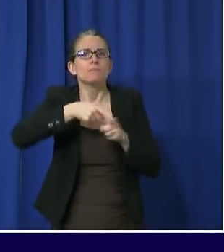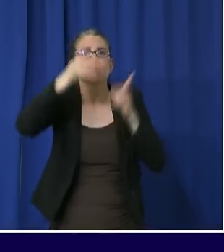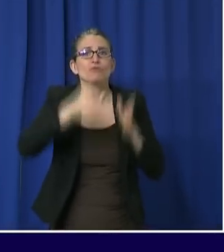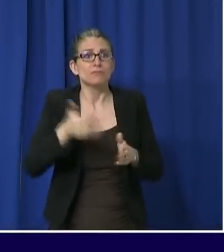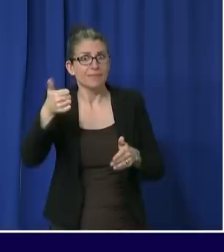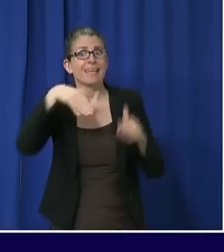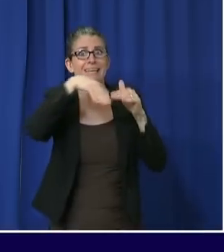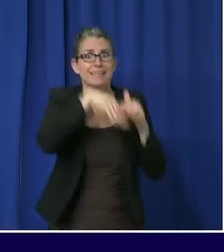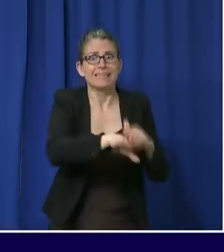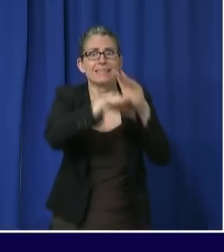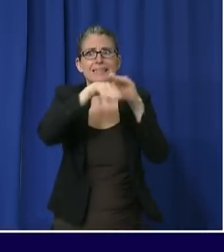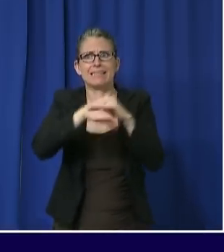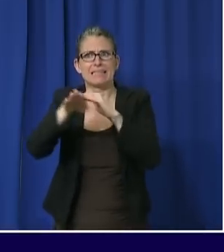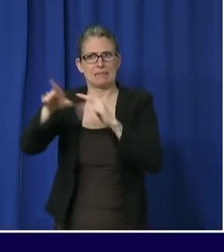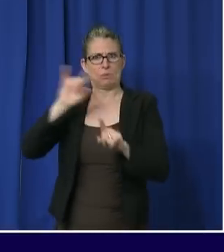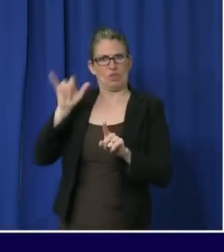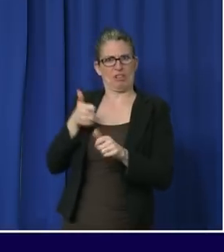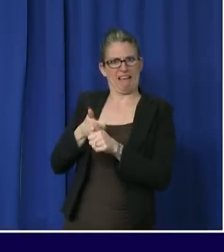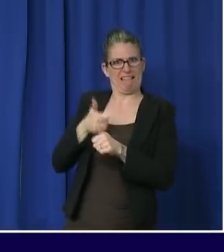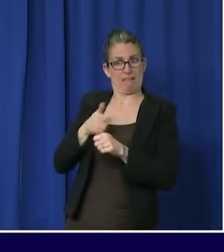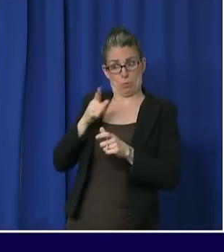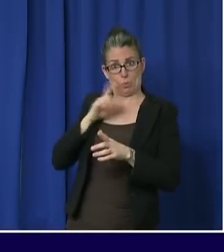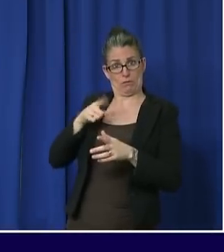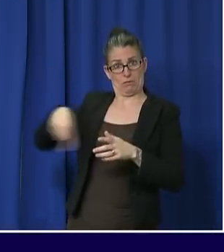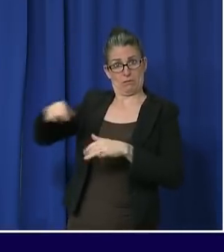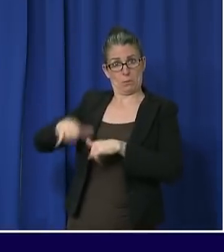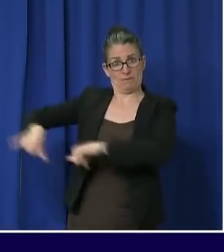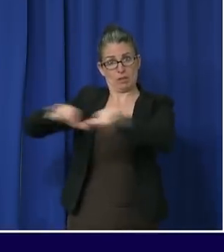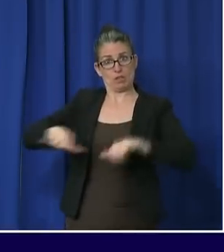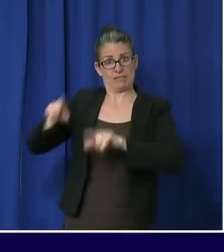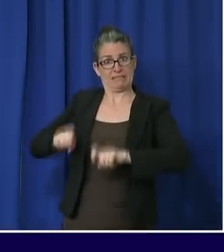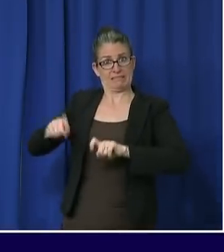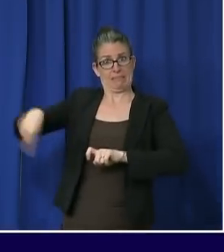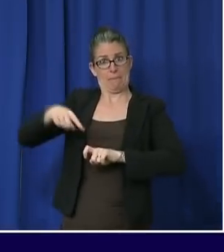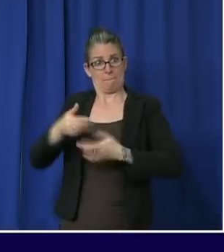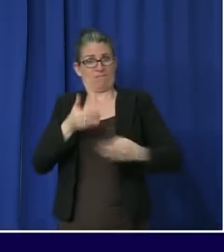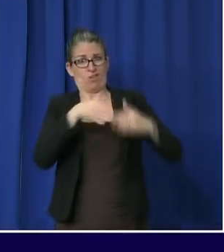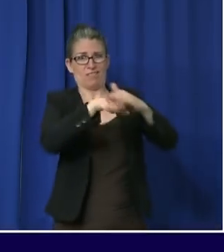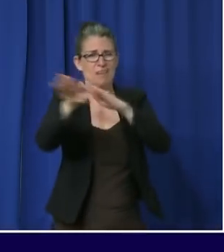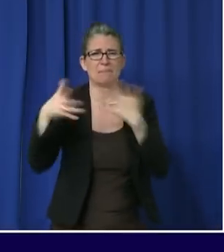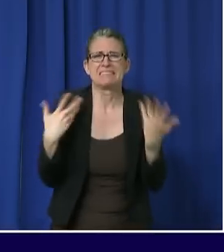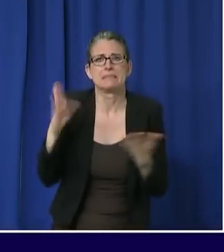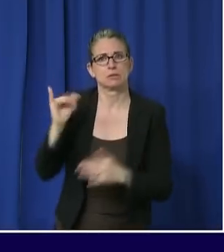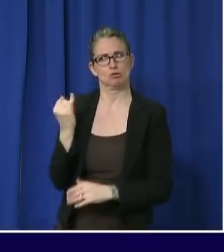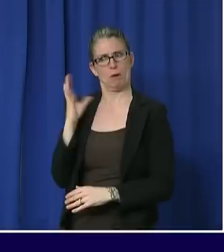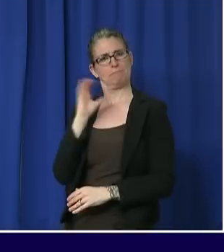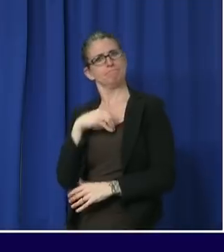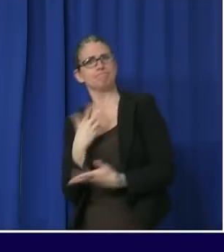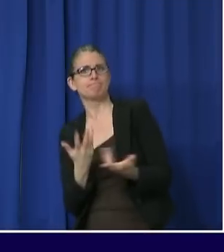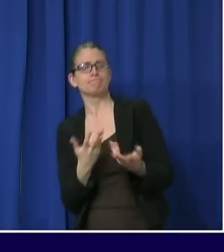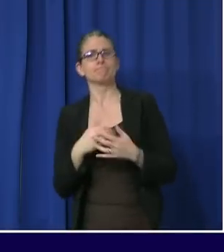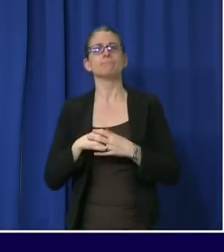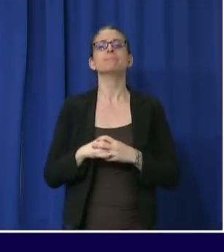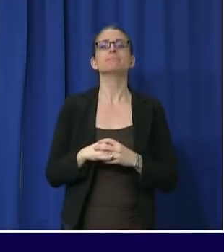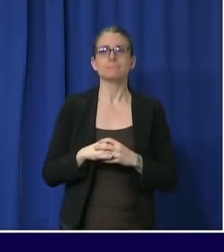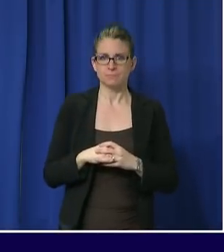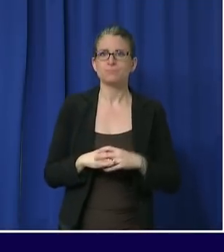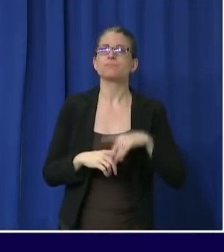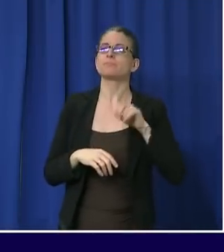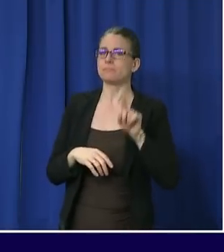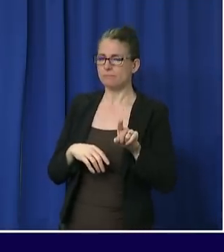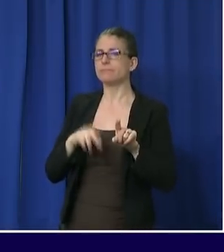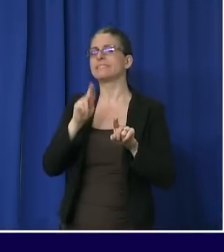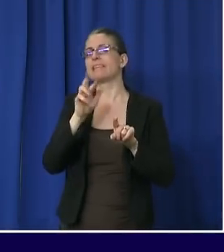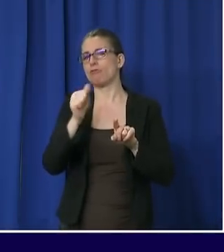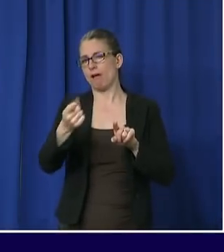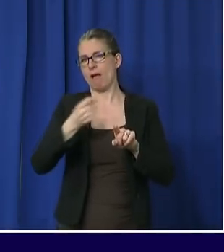with them. So Kara asks about whether what is the thinking around universal testing in various